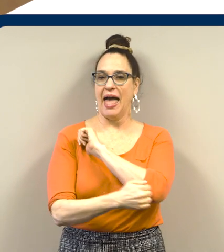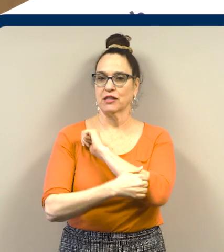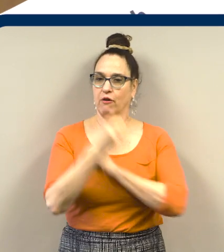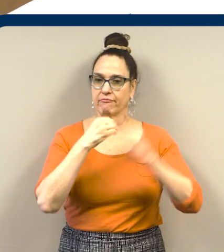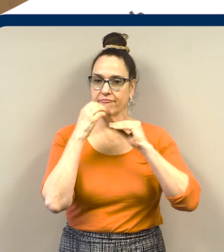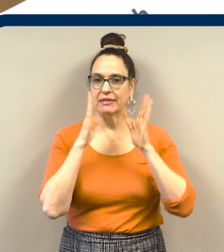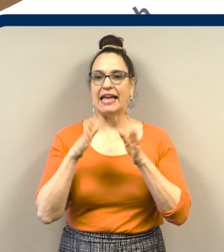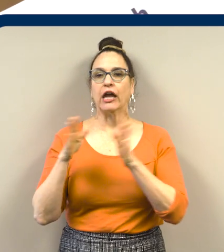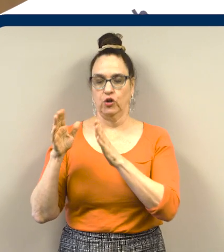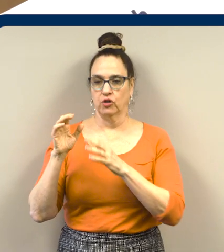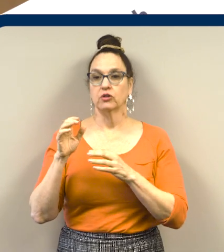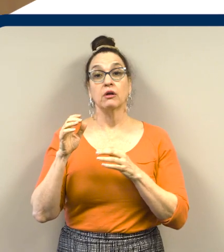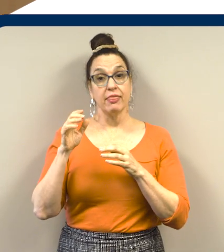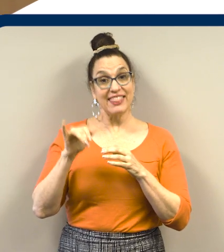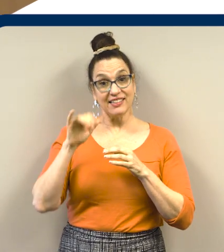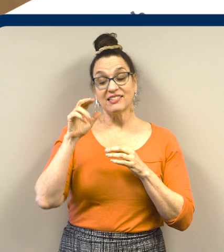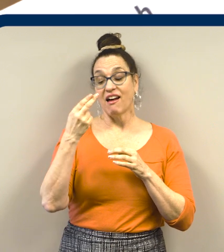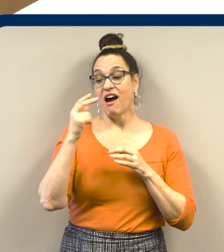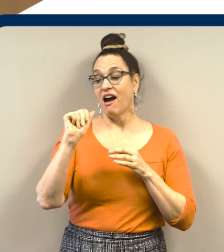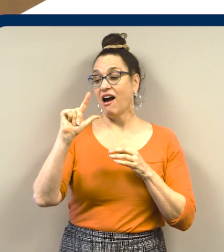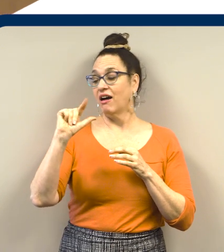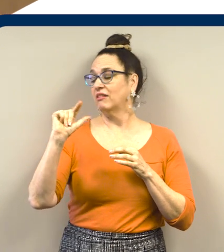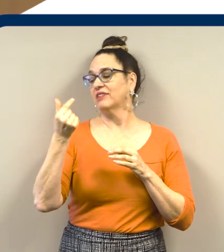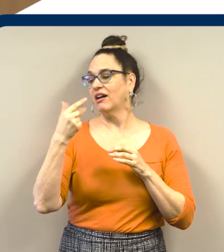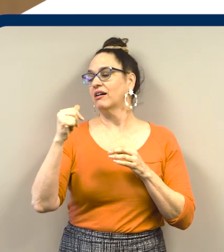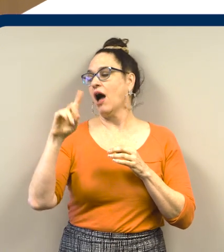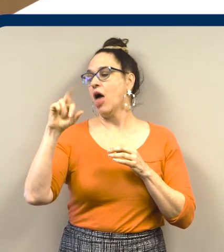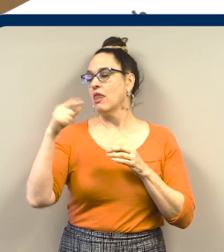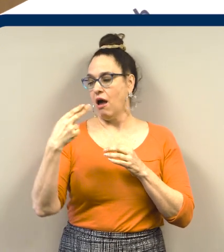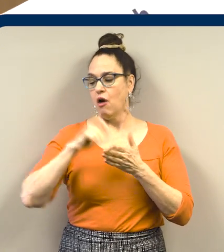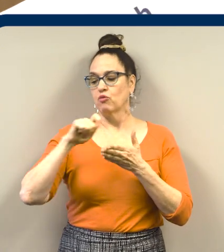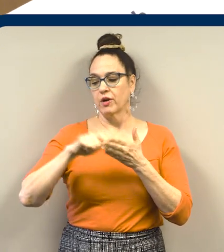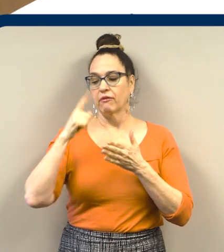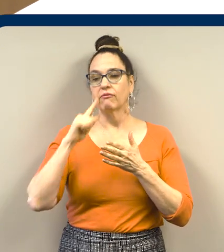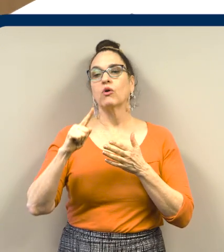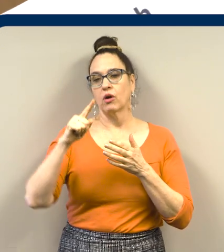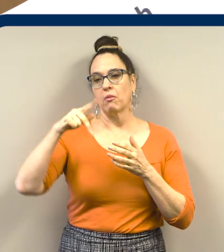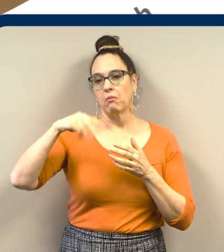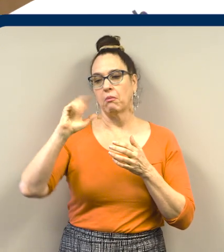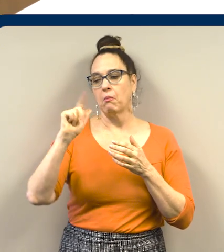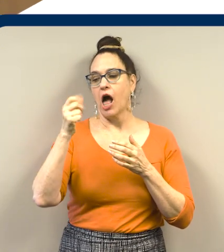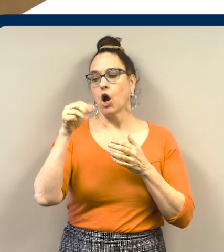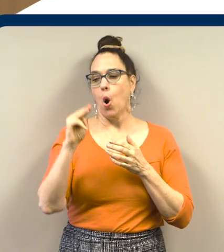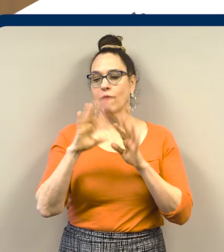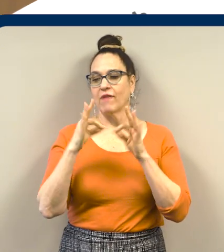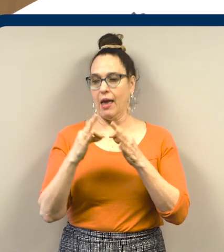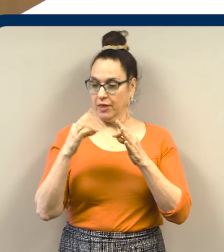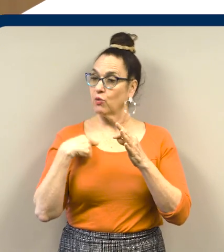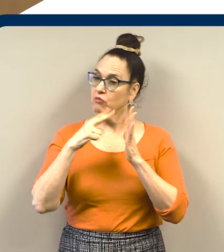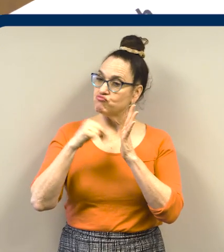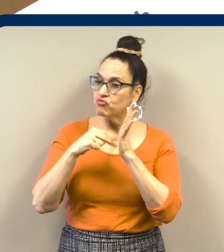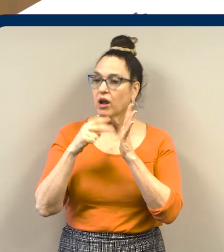Haggadah, made for the Macon family, you can find how to set up the table, the story of Passover, and all